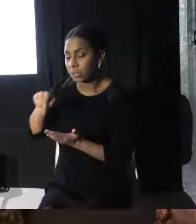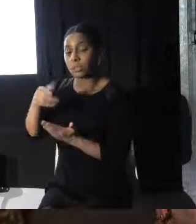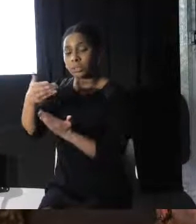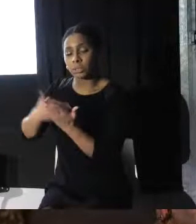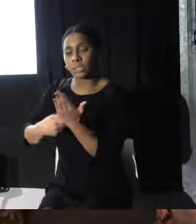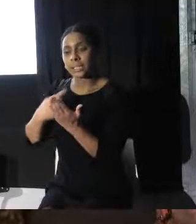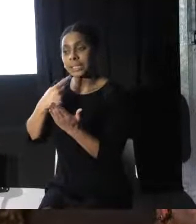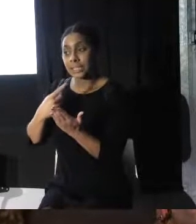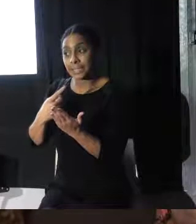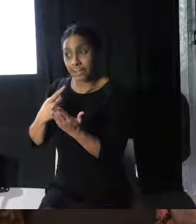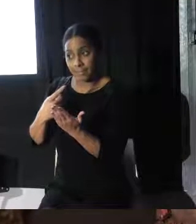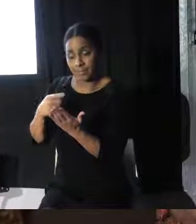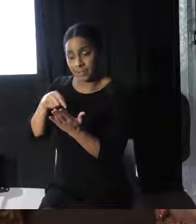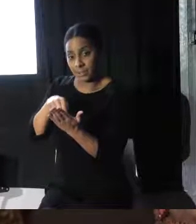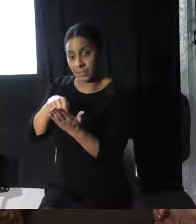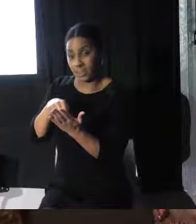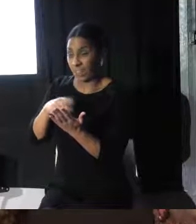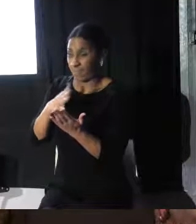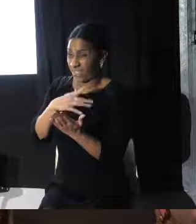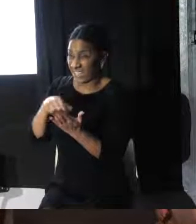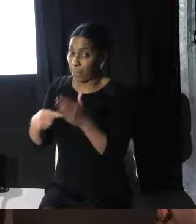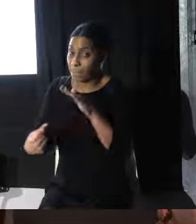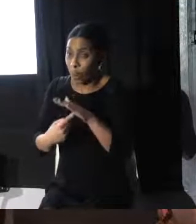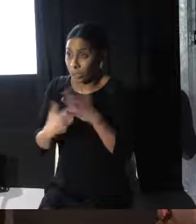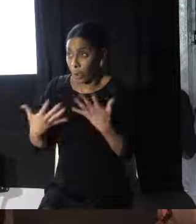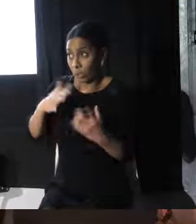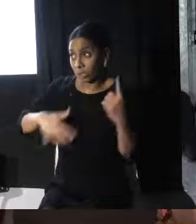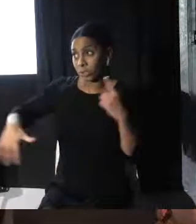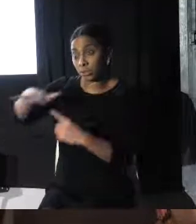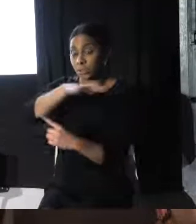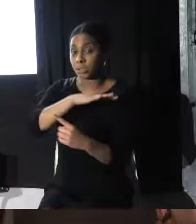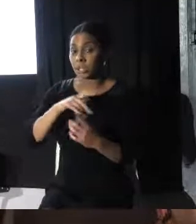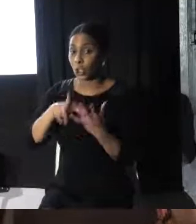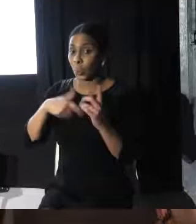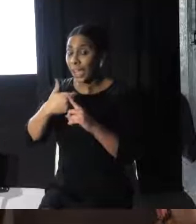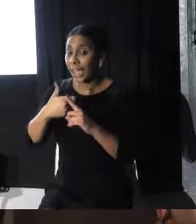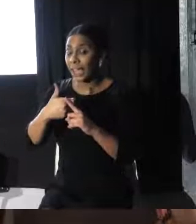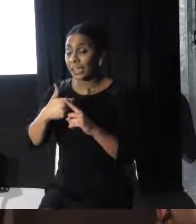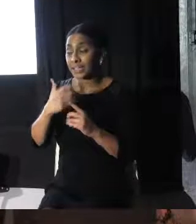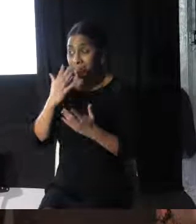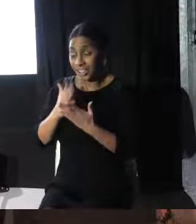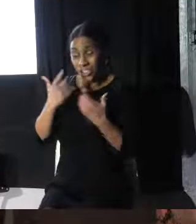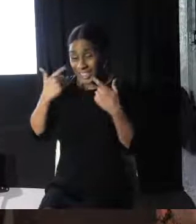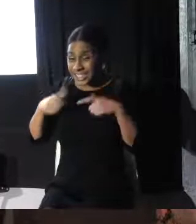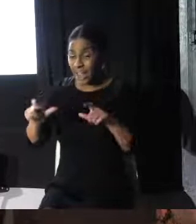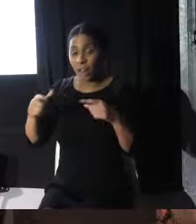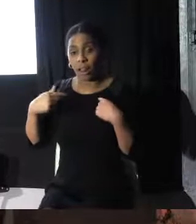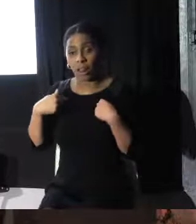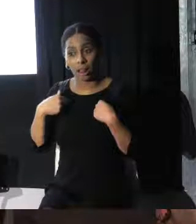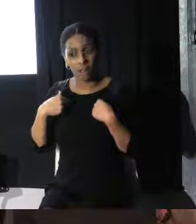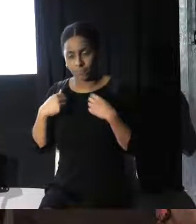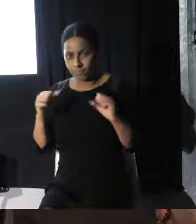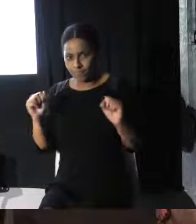more important, I think, at this moment in the UK than remembering that we have yet to come to terms with the outcomes of Macpherson, that of